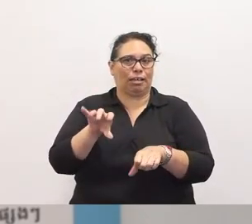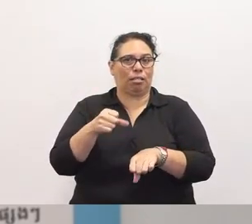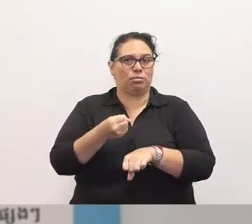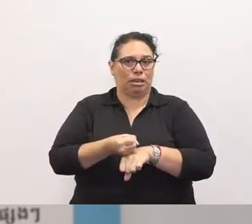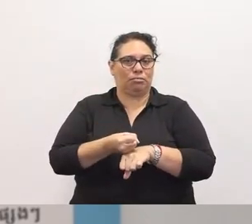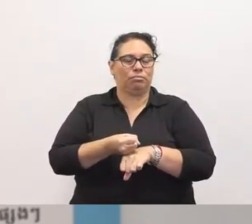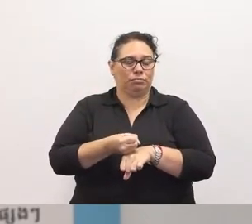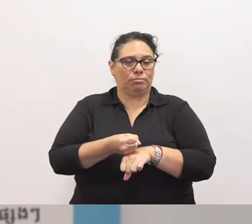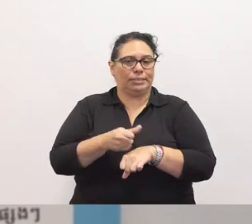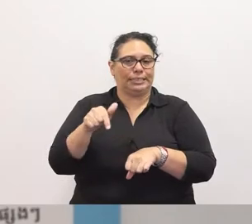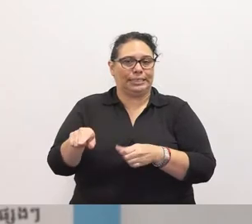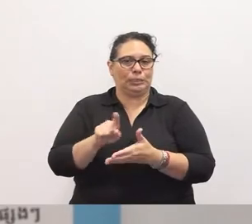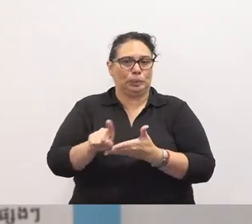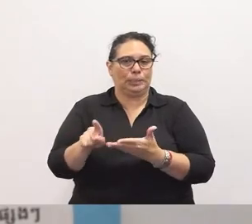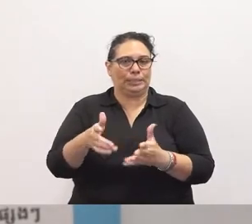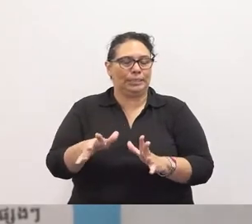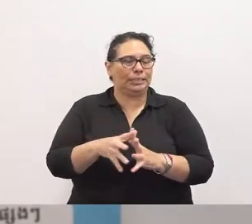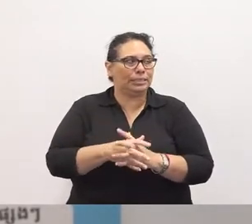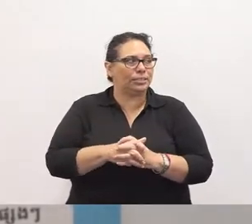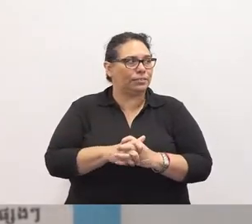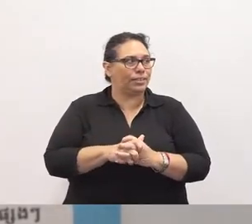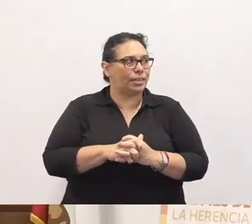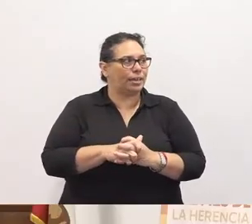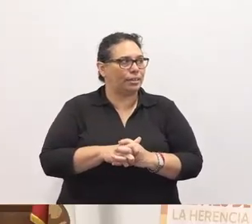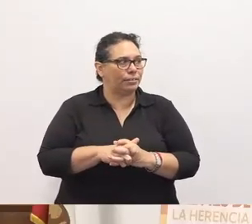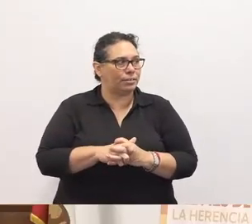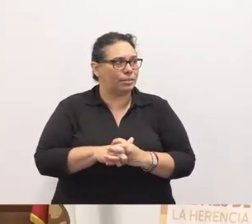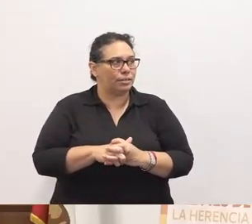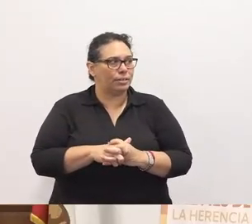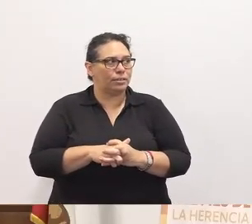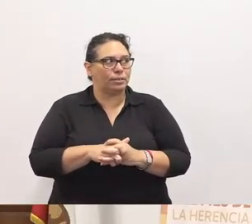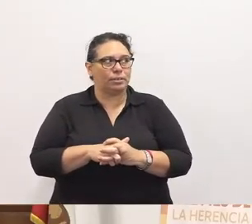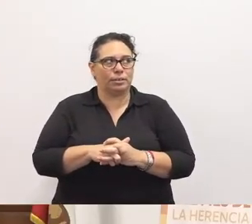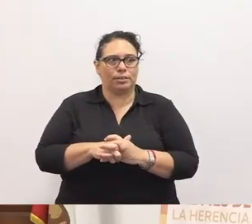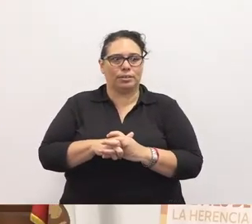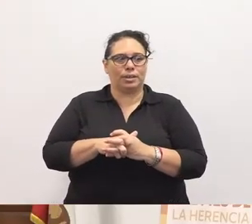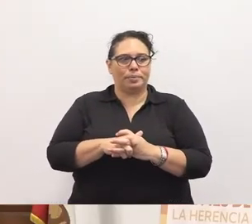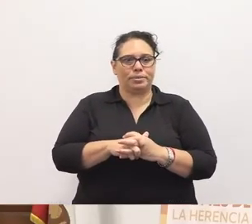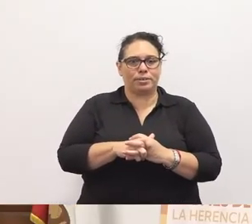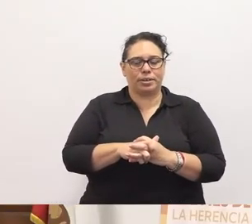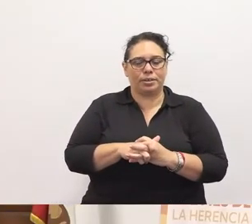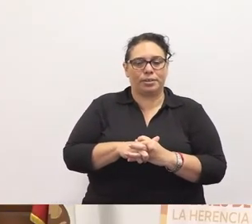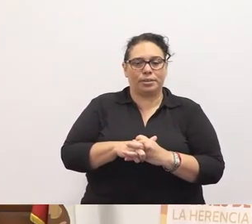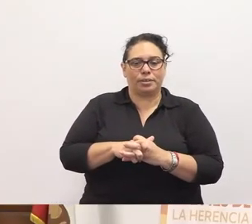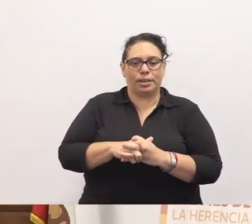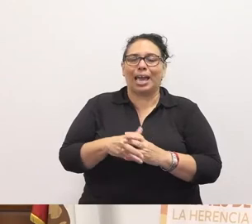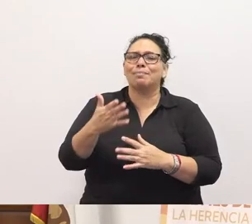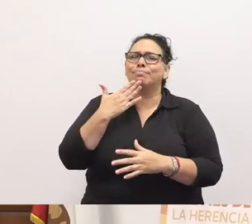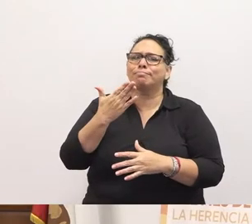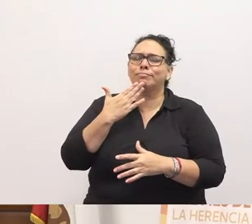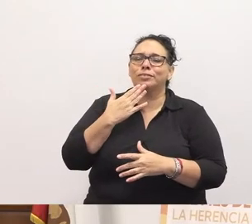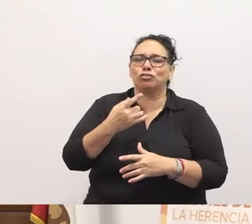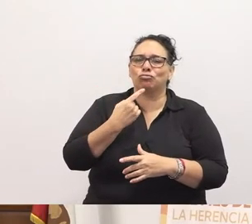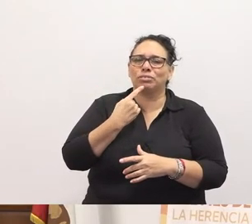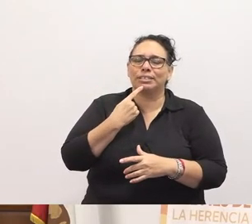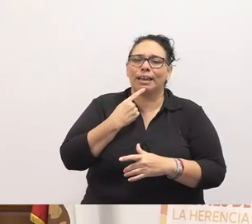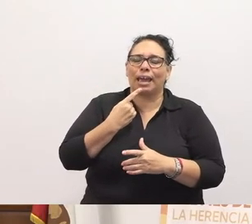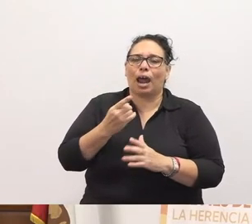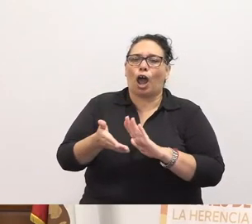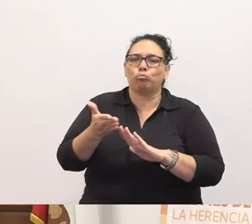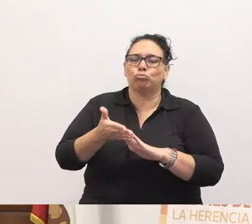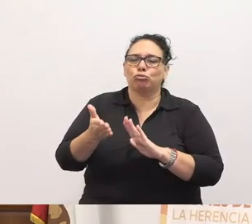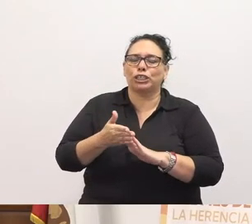this week. That's it. Thank you. Thank you. I'm glad you mentioned Operation School Bell.